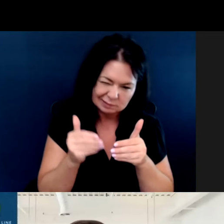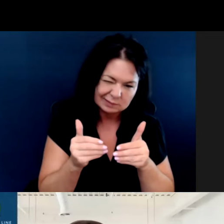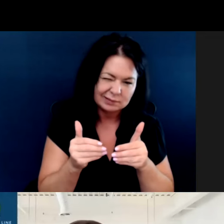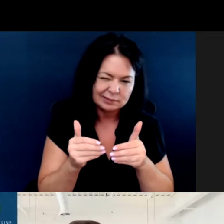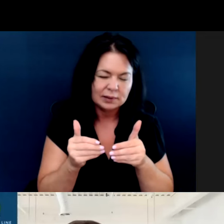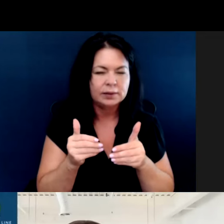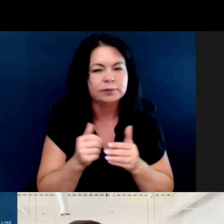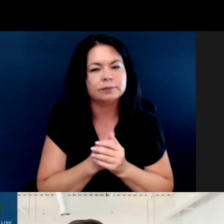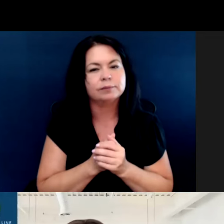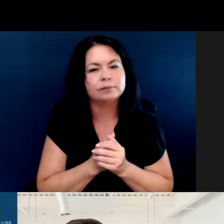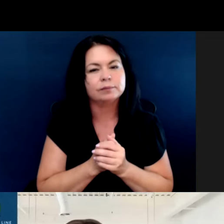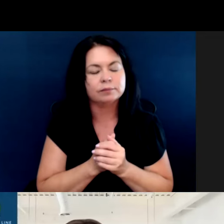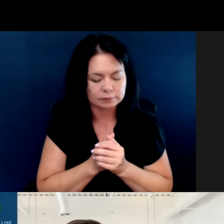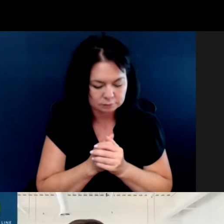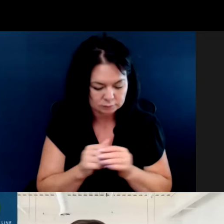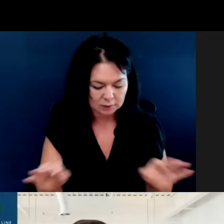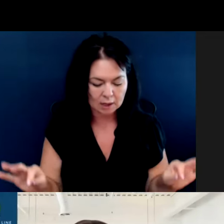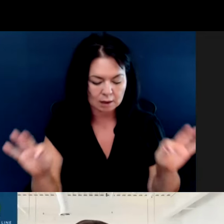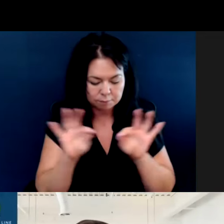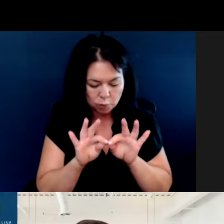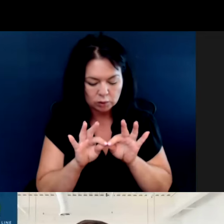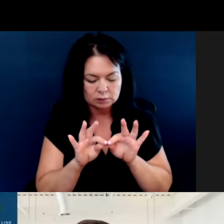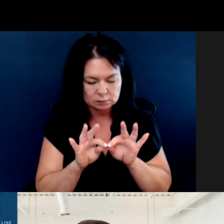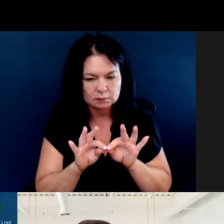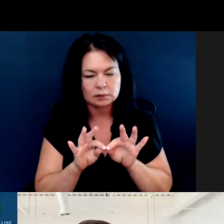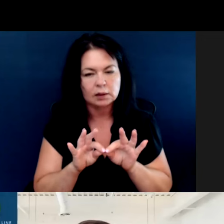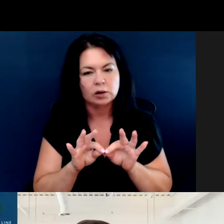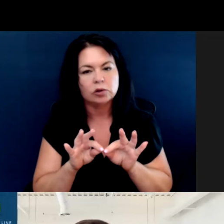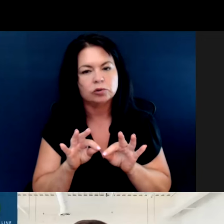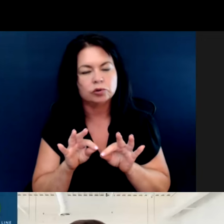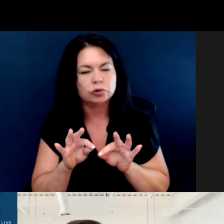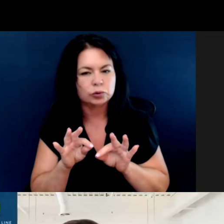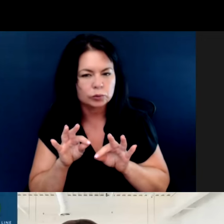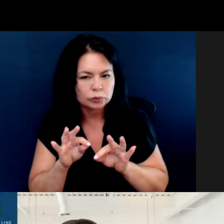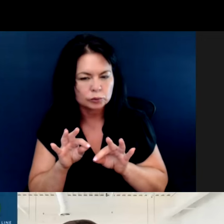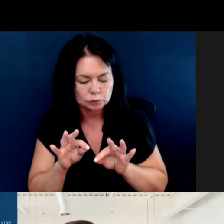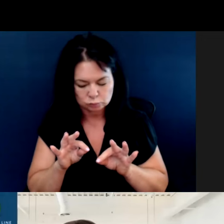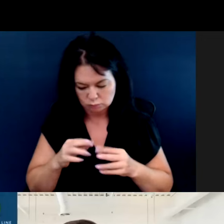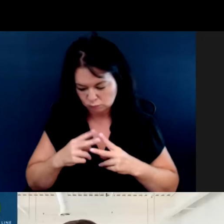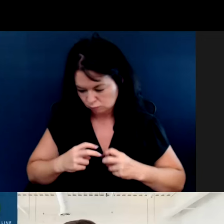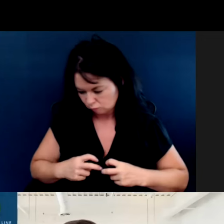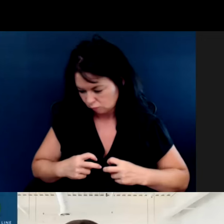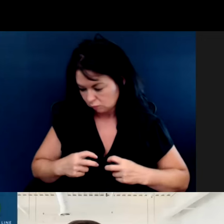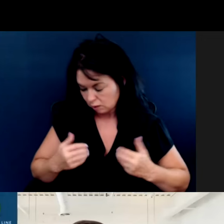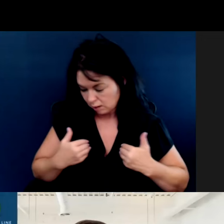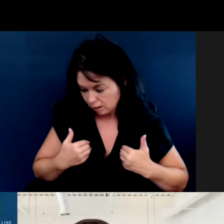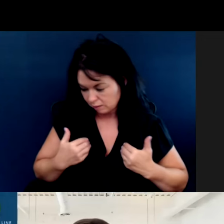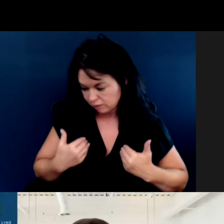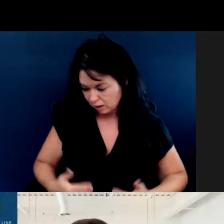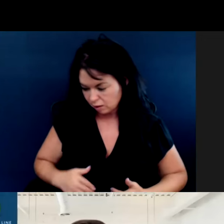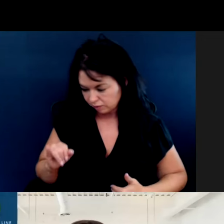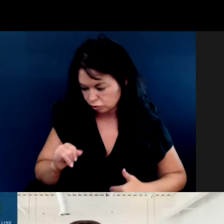65, it's important to ask yourself, do you have health insurance through a current employer? So you're